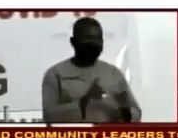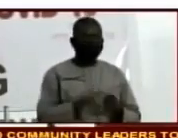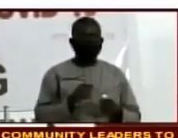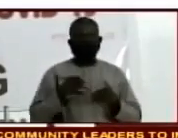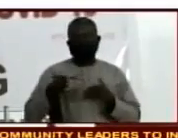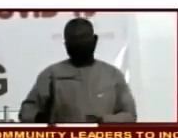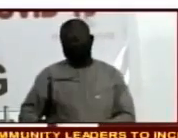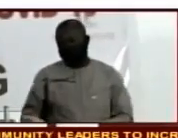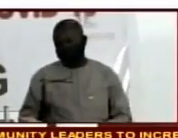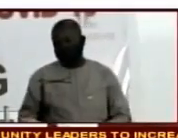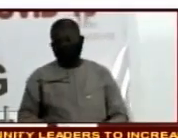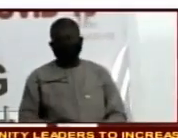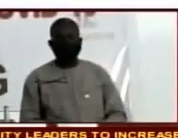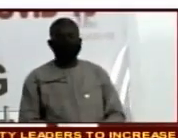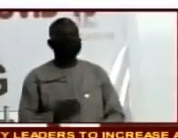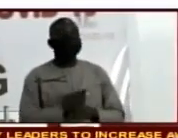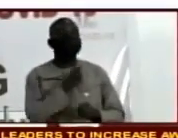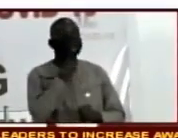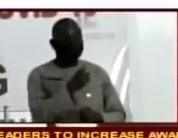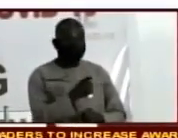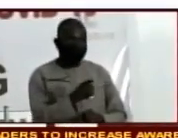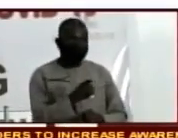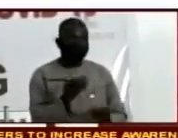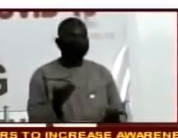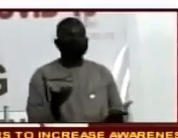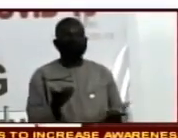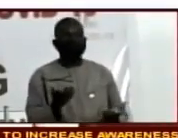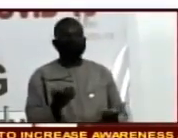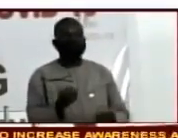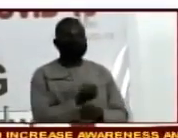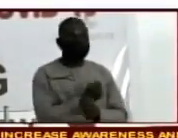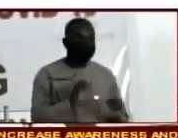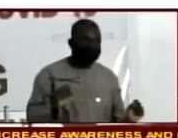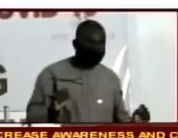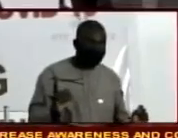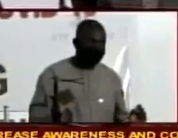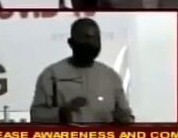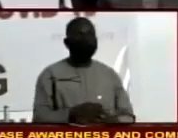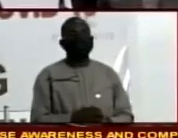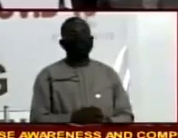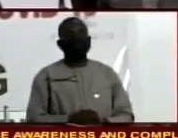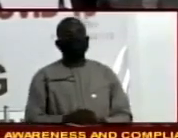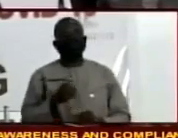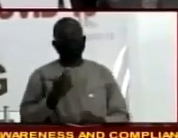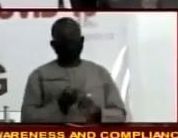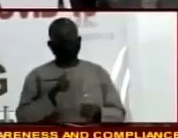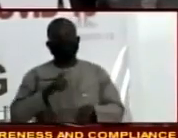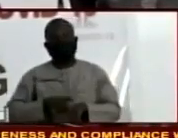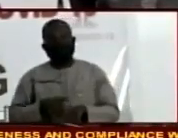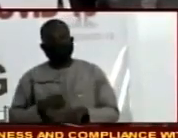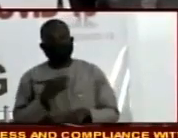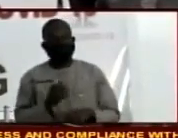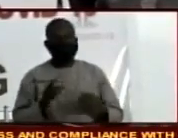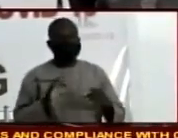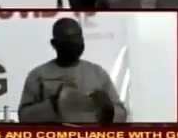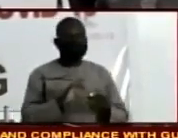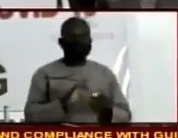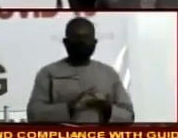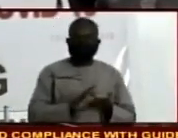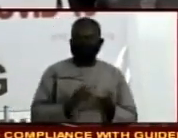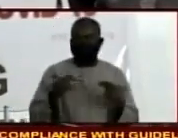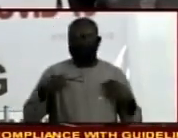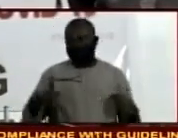and ensure that they are safe to operate, both in terms of their medical health and